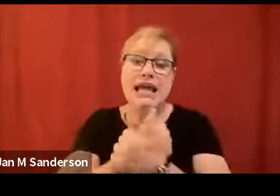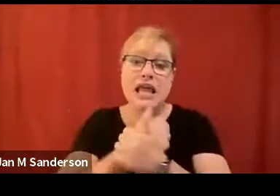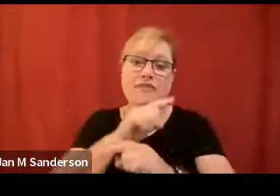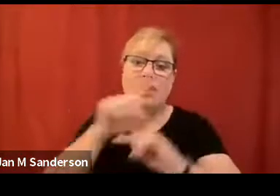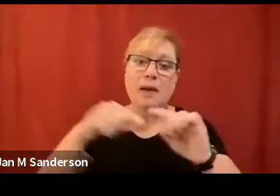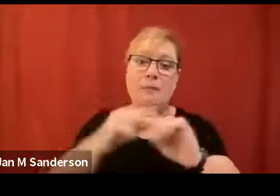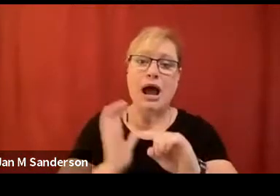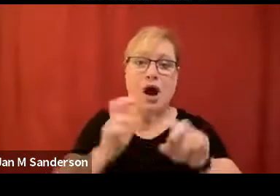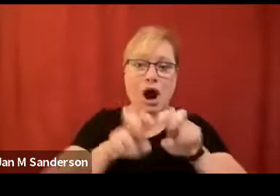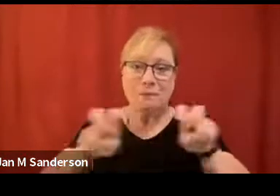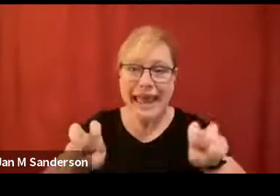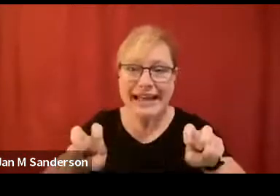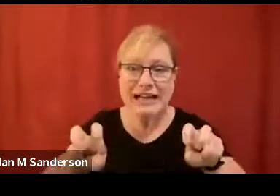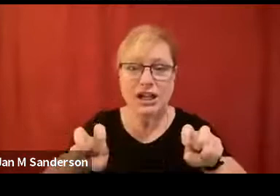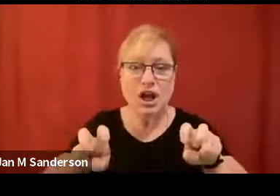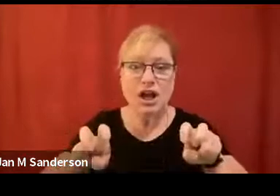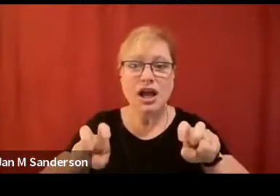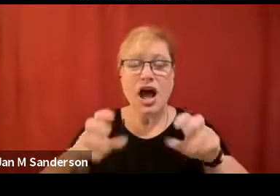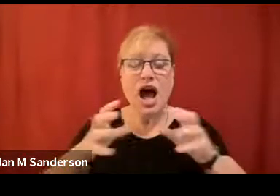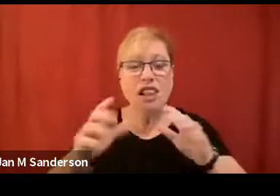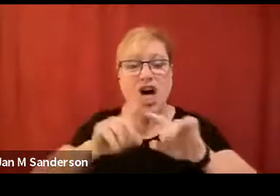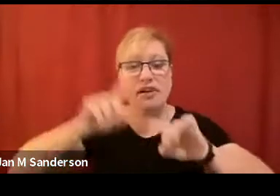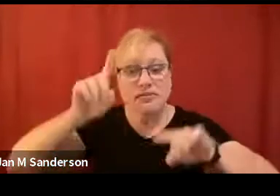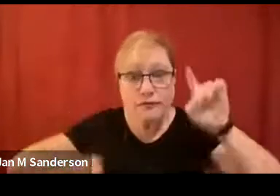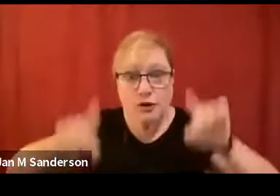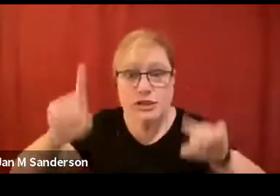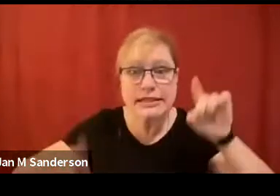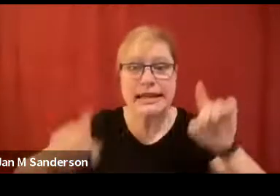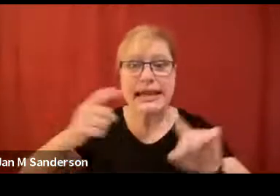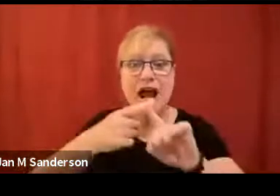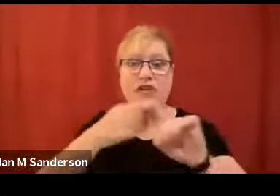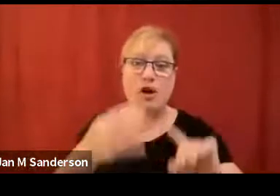again, is that we have this wide range from experts,